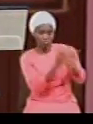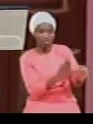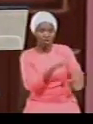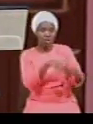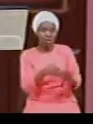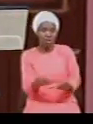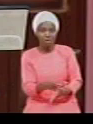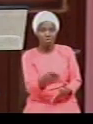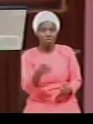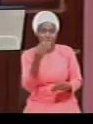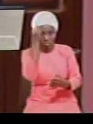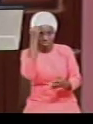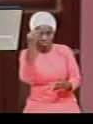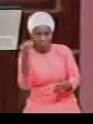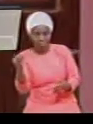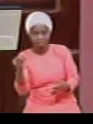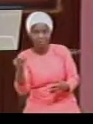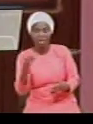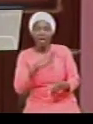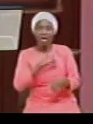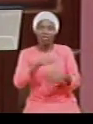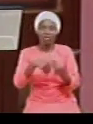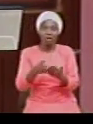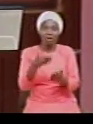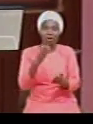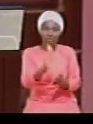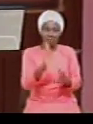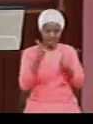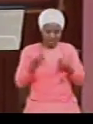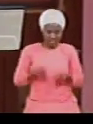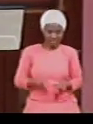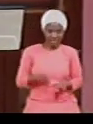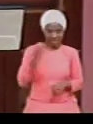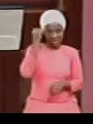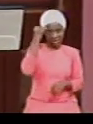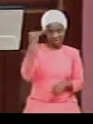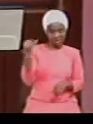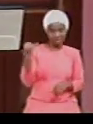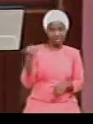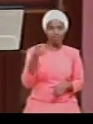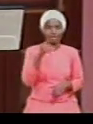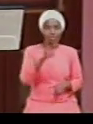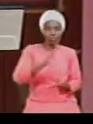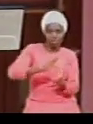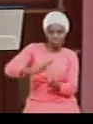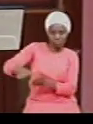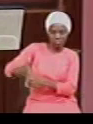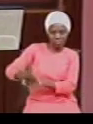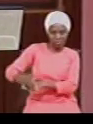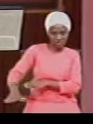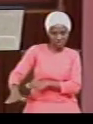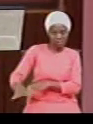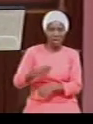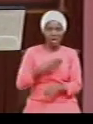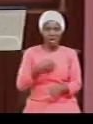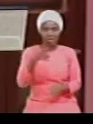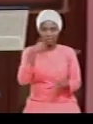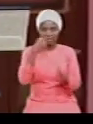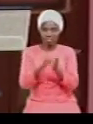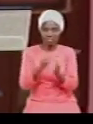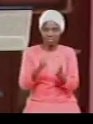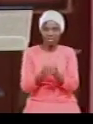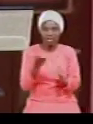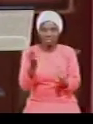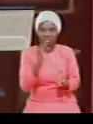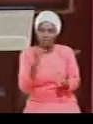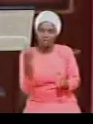opinions and all the personal ideas, you brush them aside and you say there is